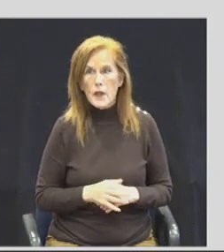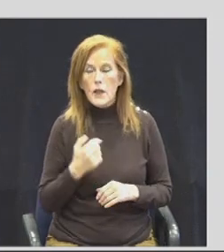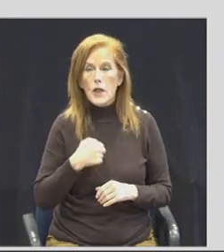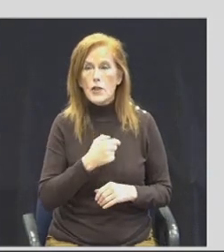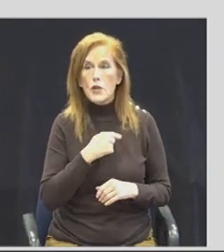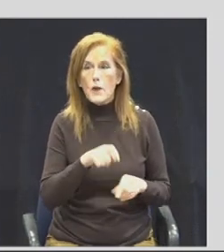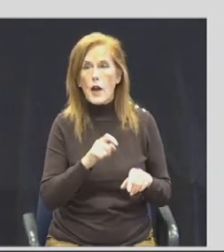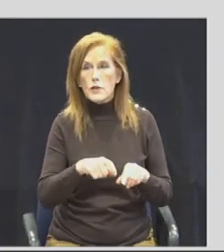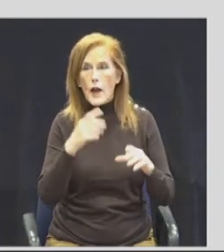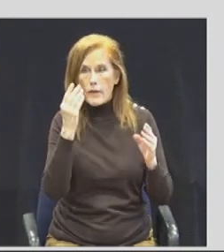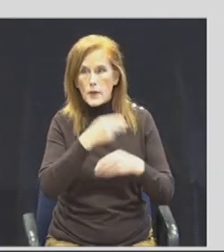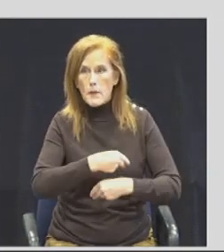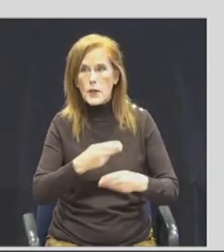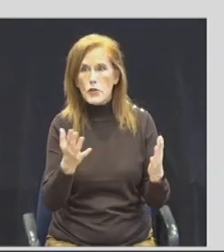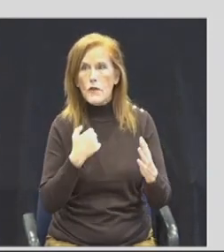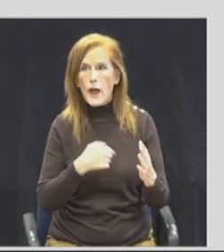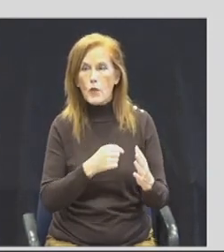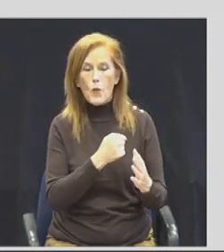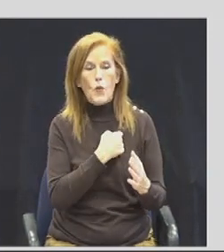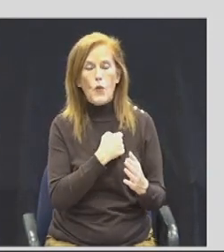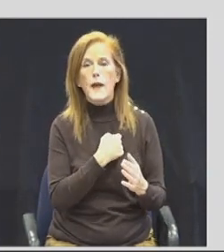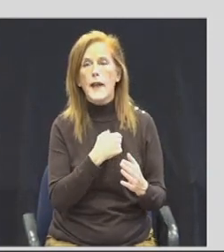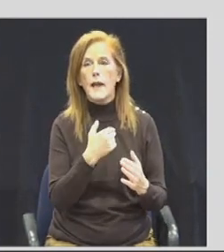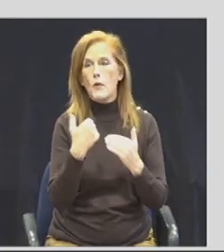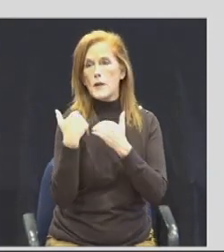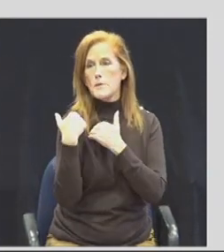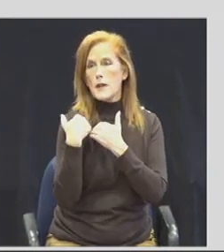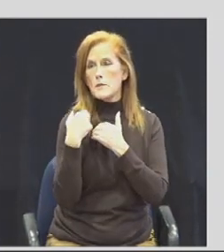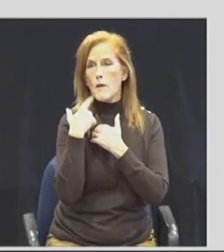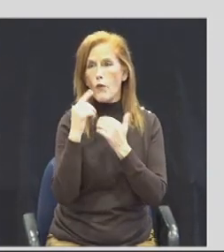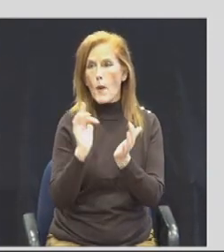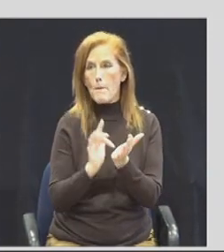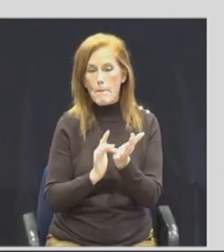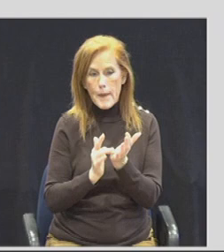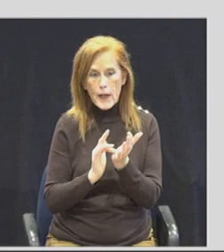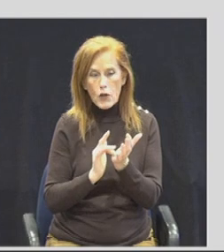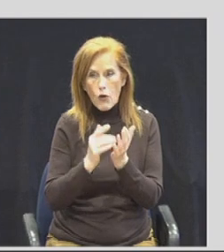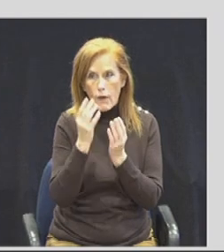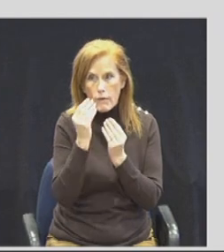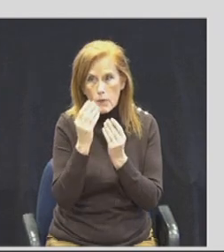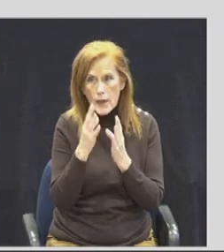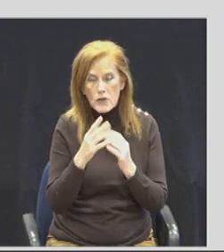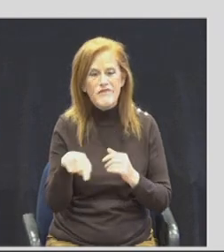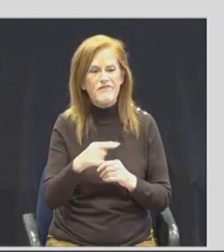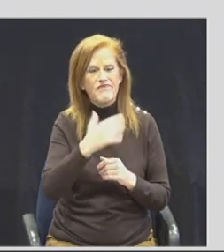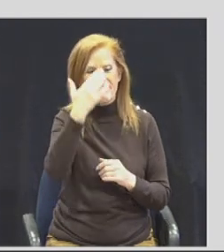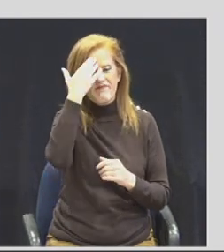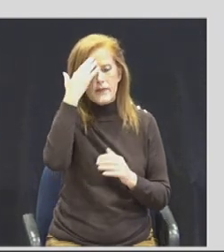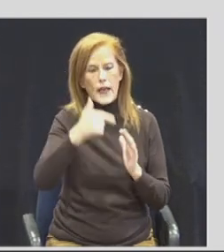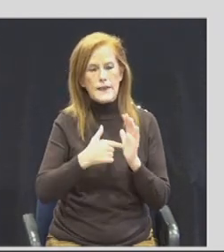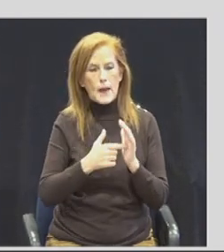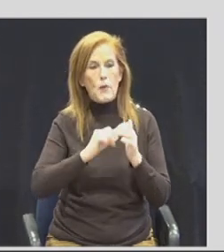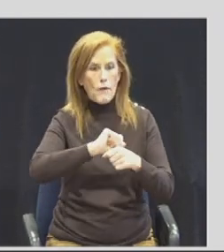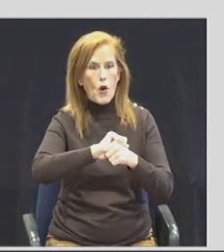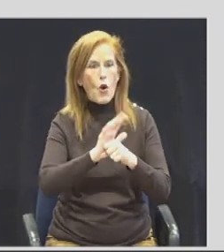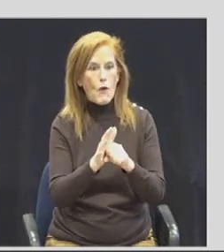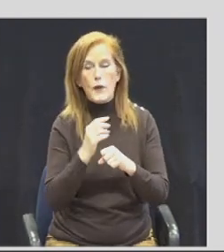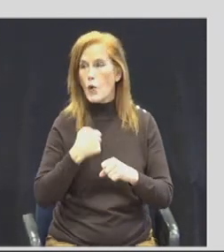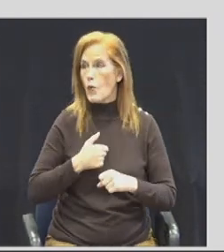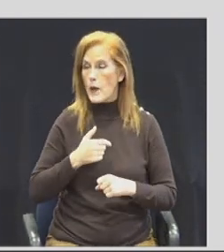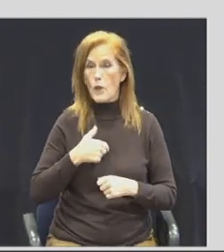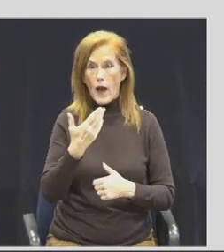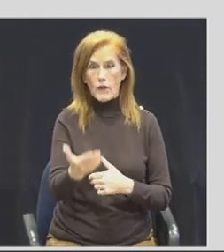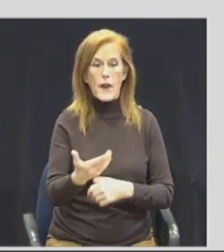and administration. That's something that we're responsible for. Everyone probably is familiar with the example of COVID. We were out there